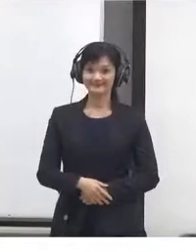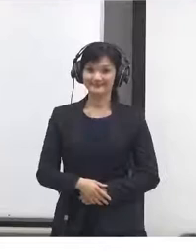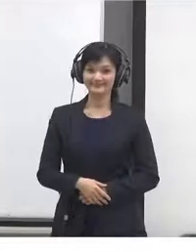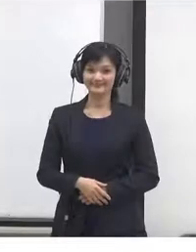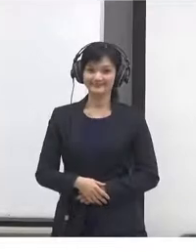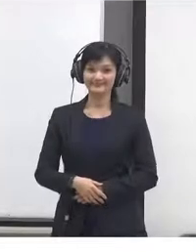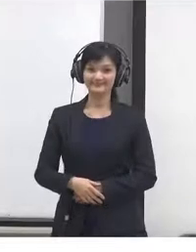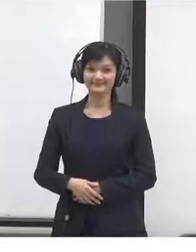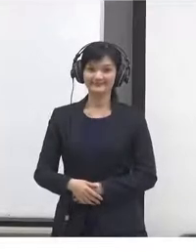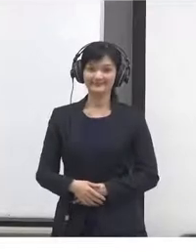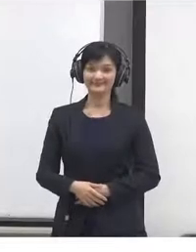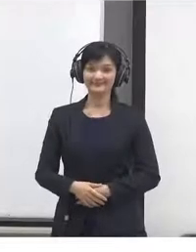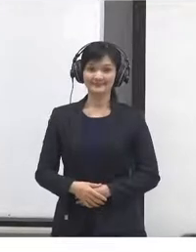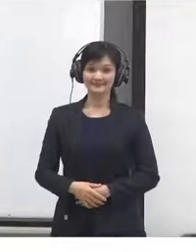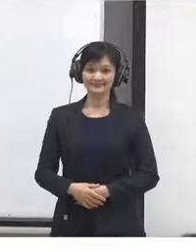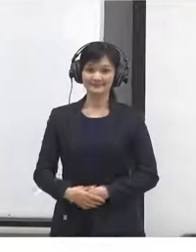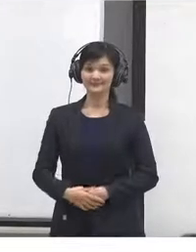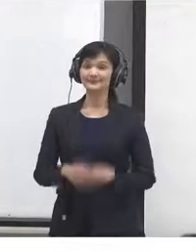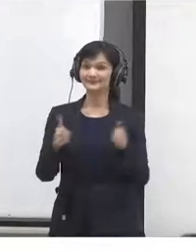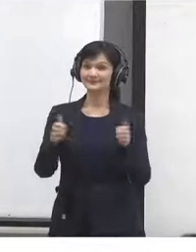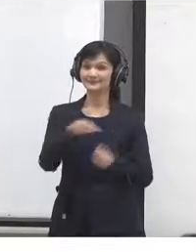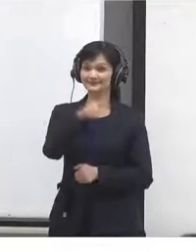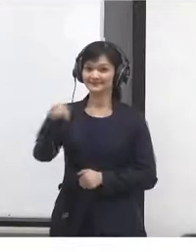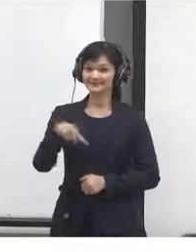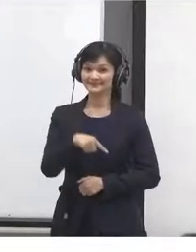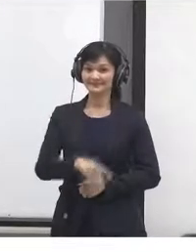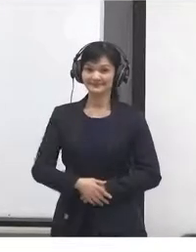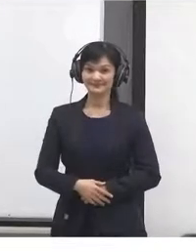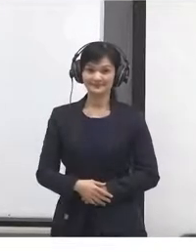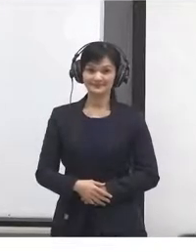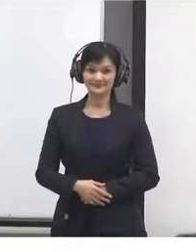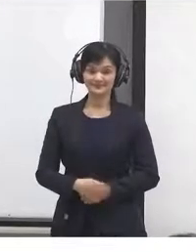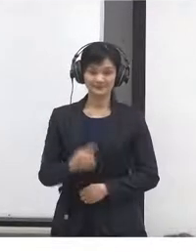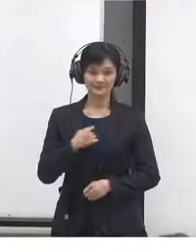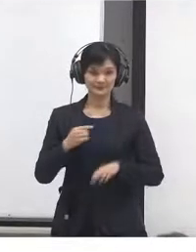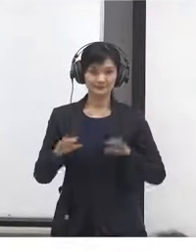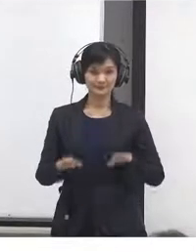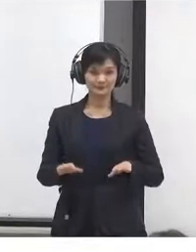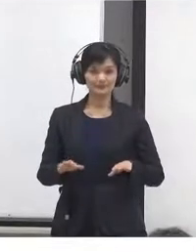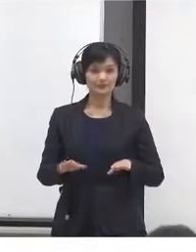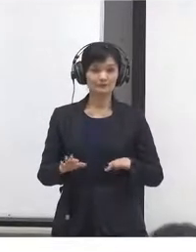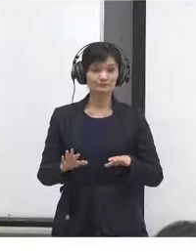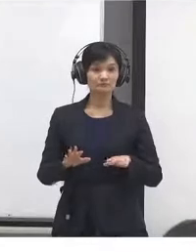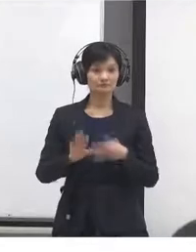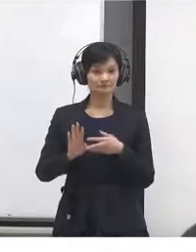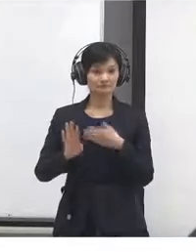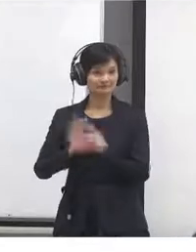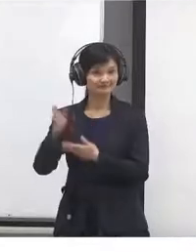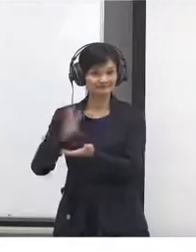okay, so thank you. And so we have other speakers here now, and